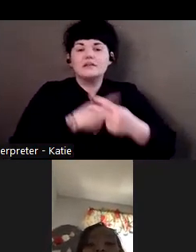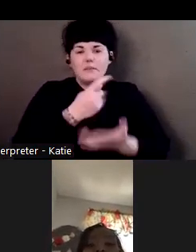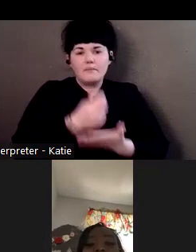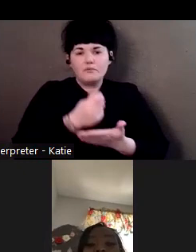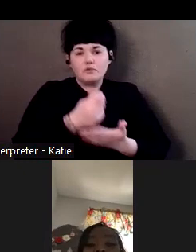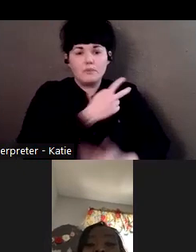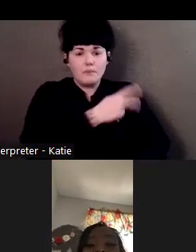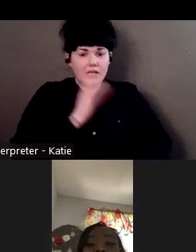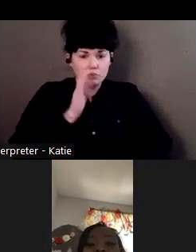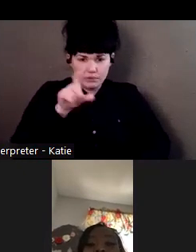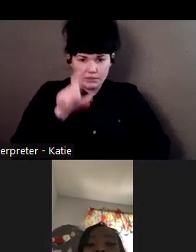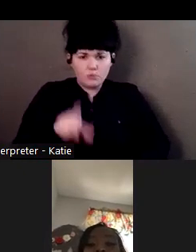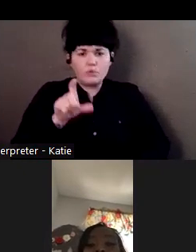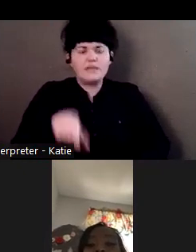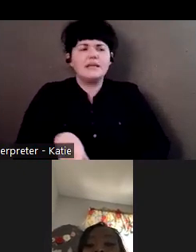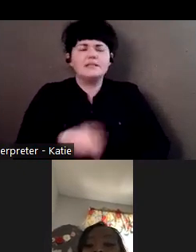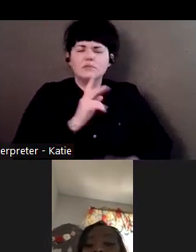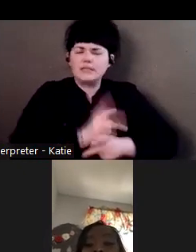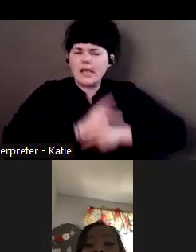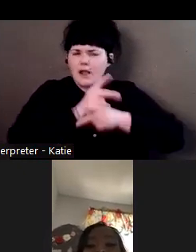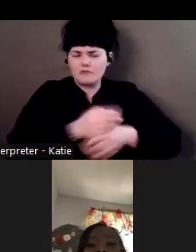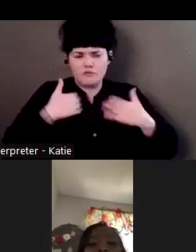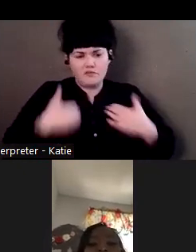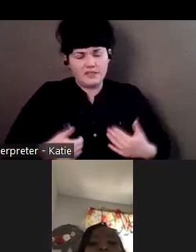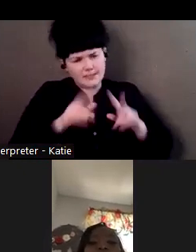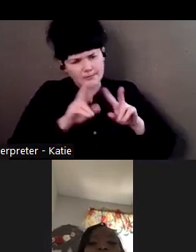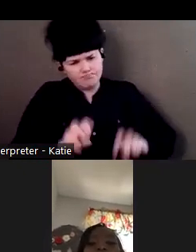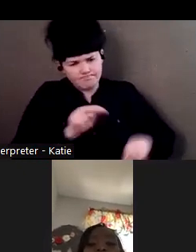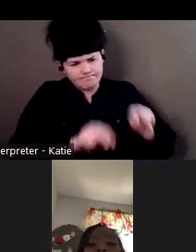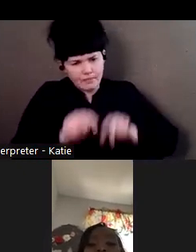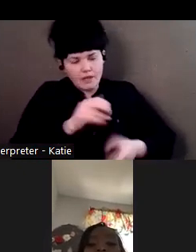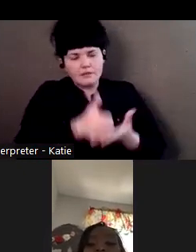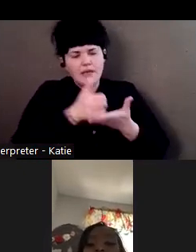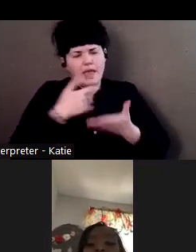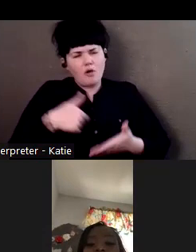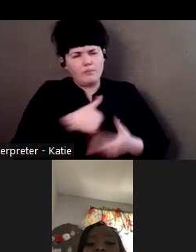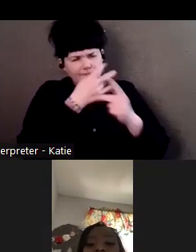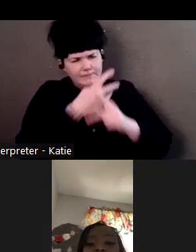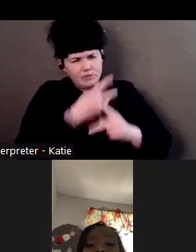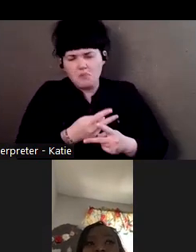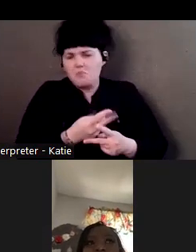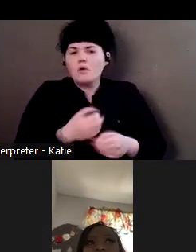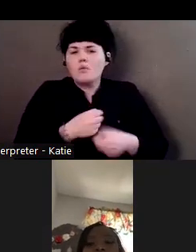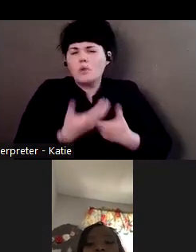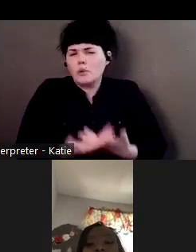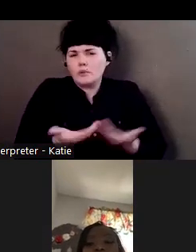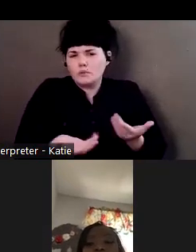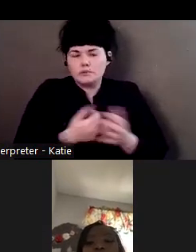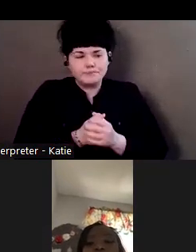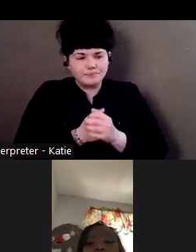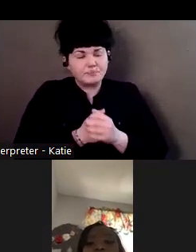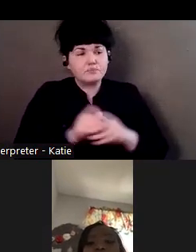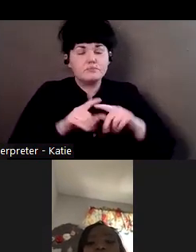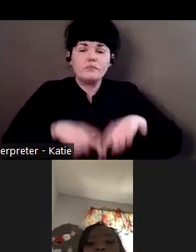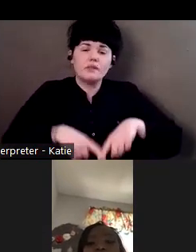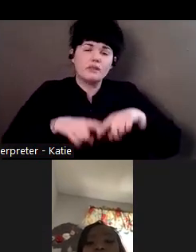have to perform a careful physical exam to help us identify the possible causes. Like I said, that's going to include like a fast exam because depending on